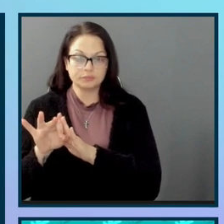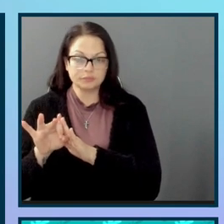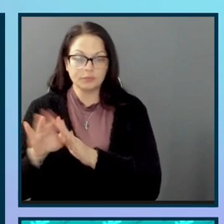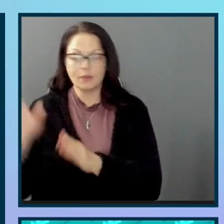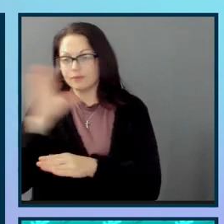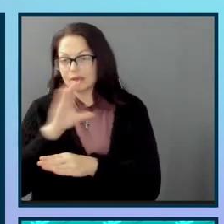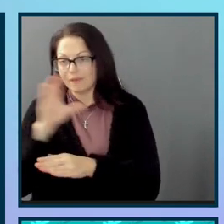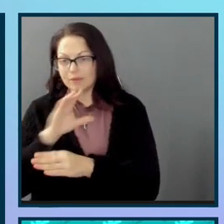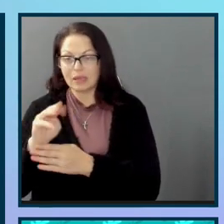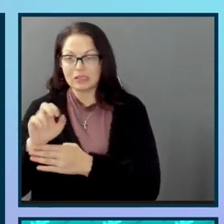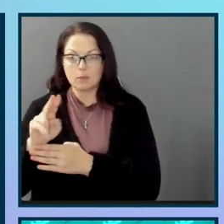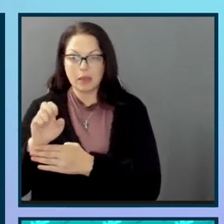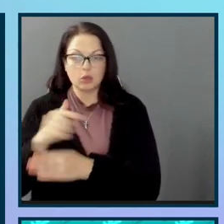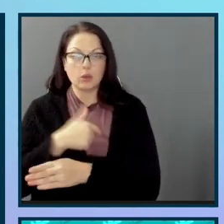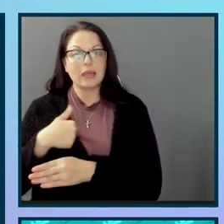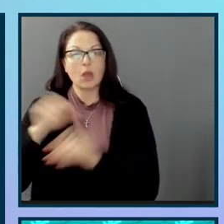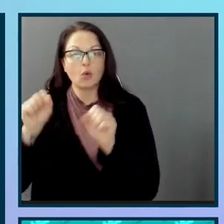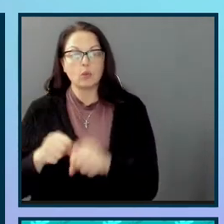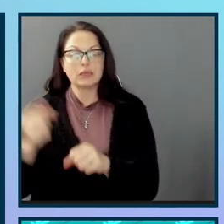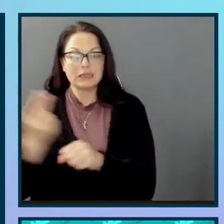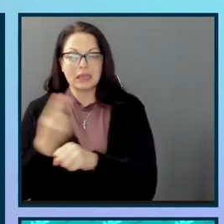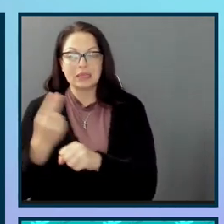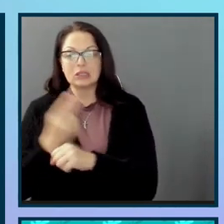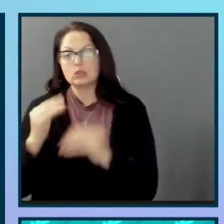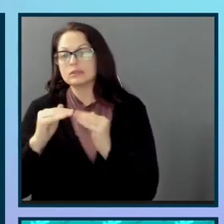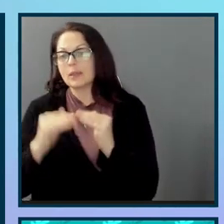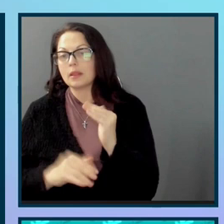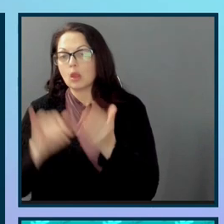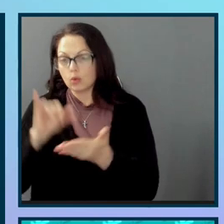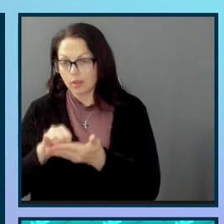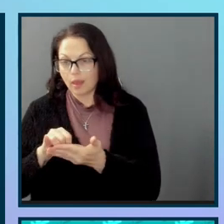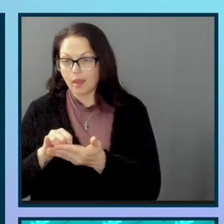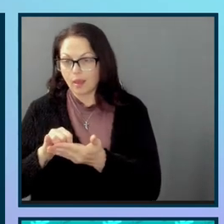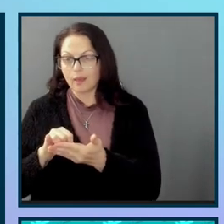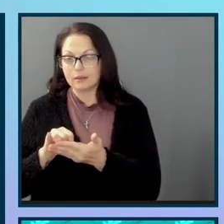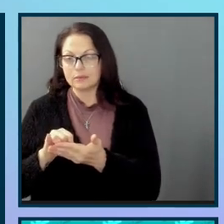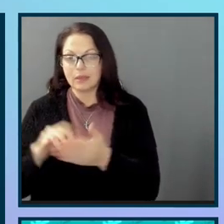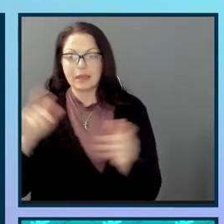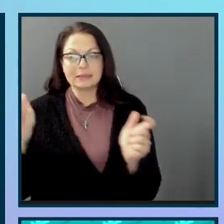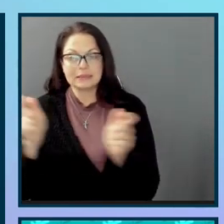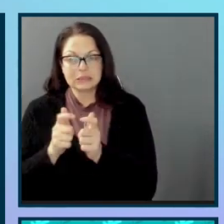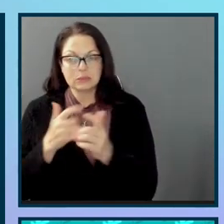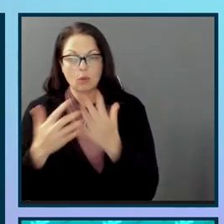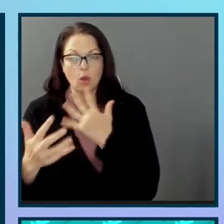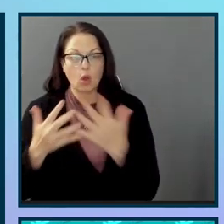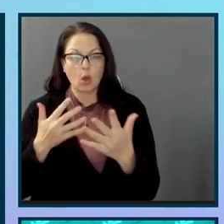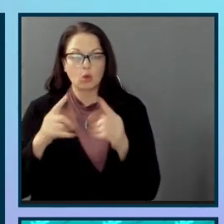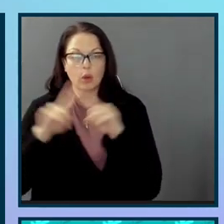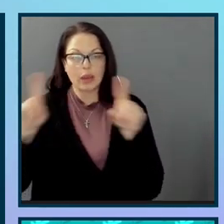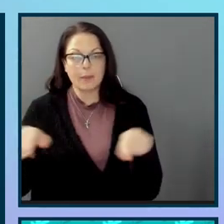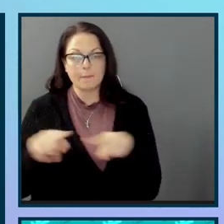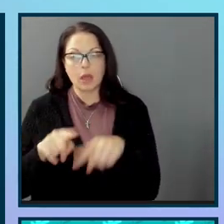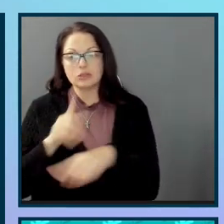navigation menus that we can use. Then below it, a smaller gray box is the speech output box, which